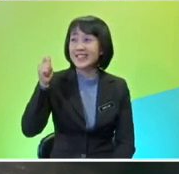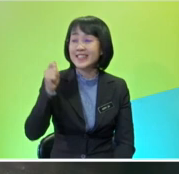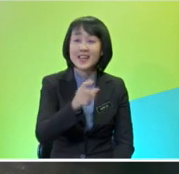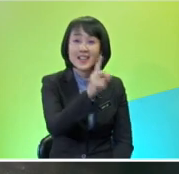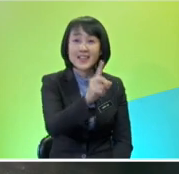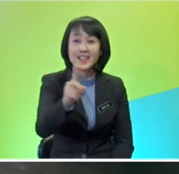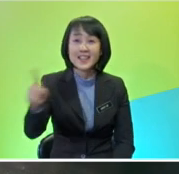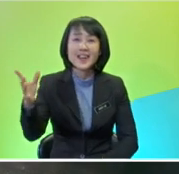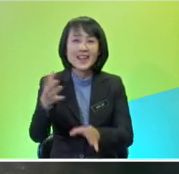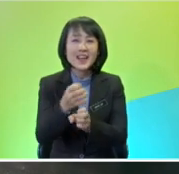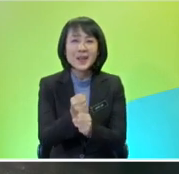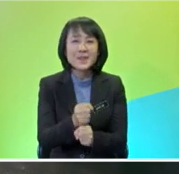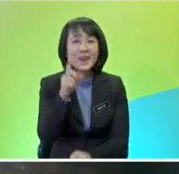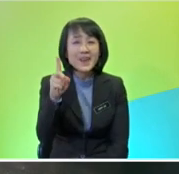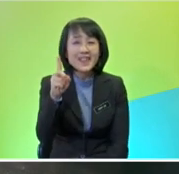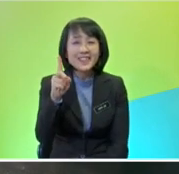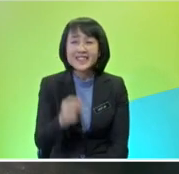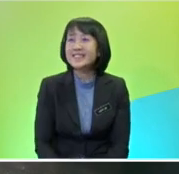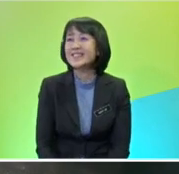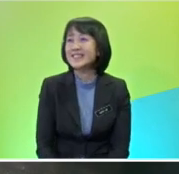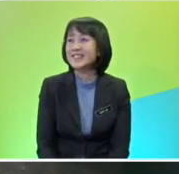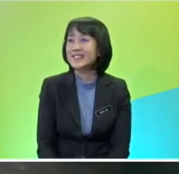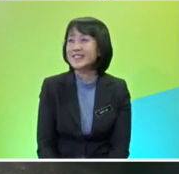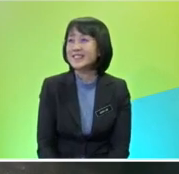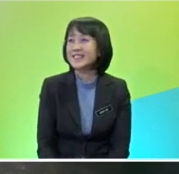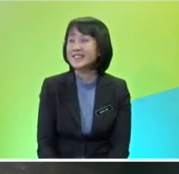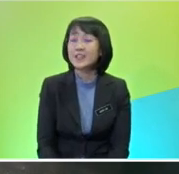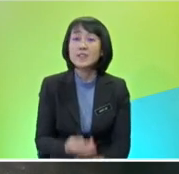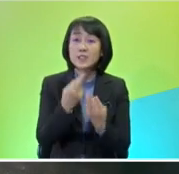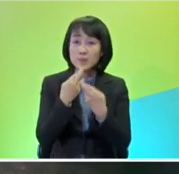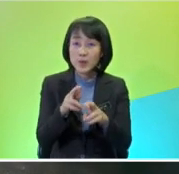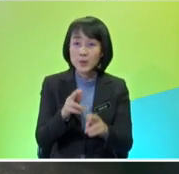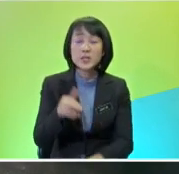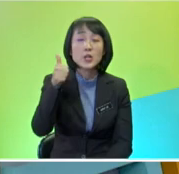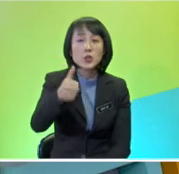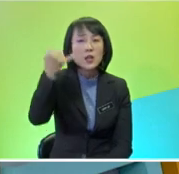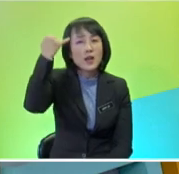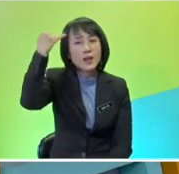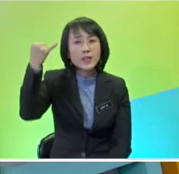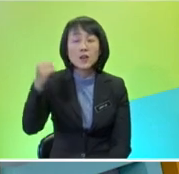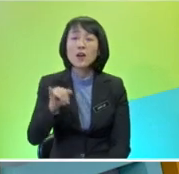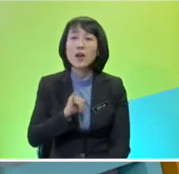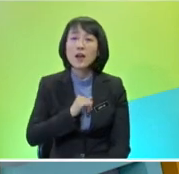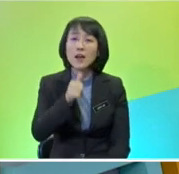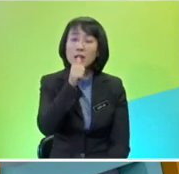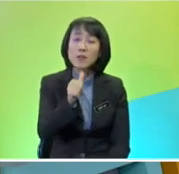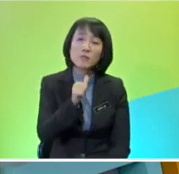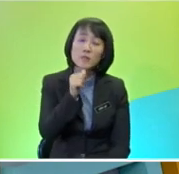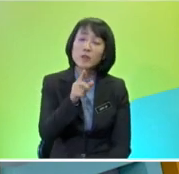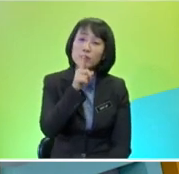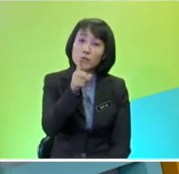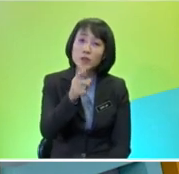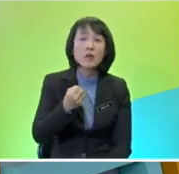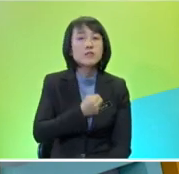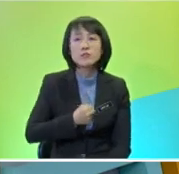remember, in responding to request, offer, you can say, good idea. You can say, I'm not sure. Or you can say, sorry,